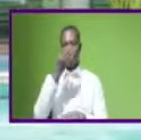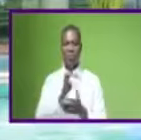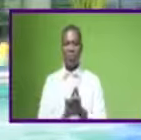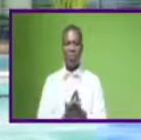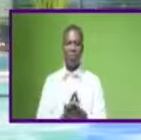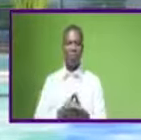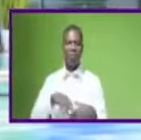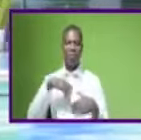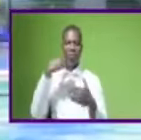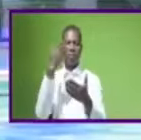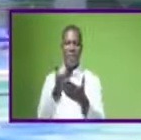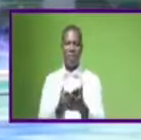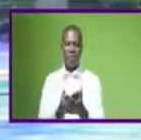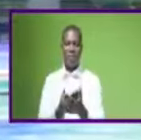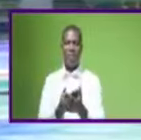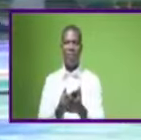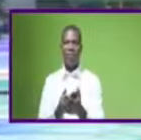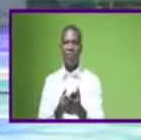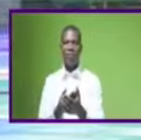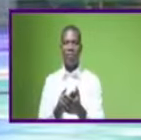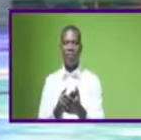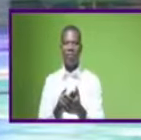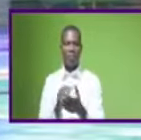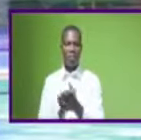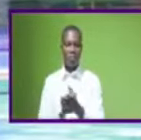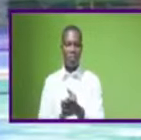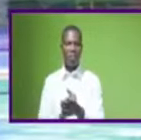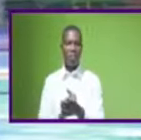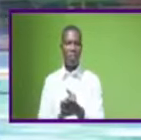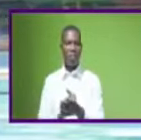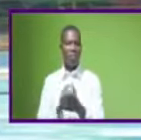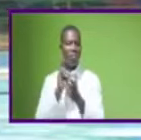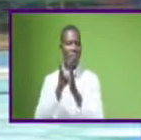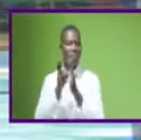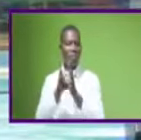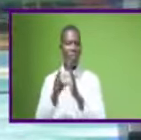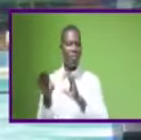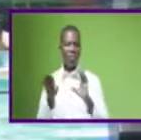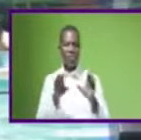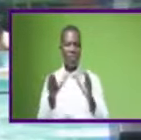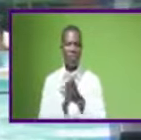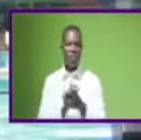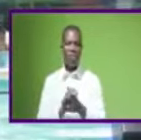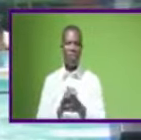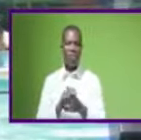sa movie actor no